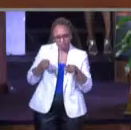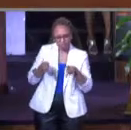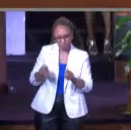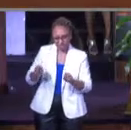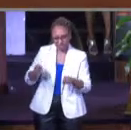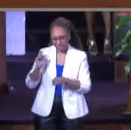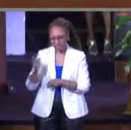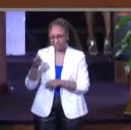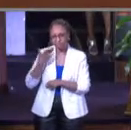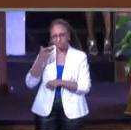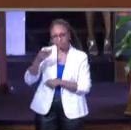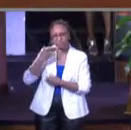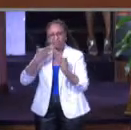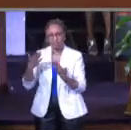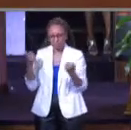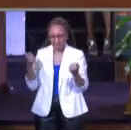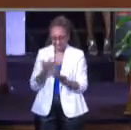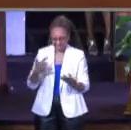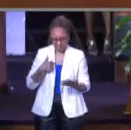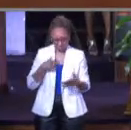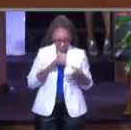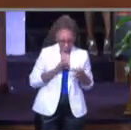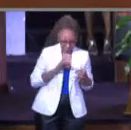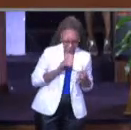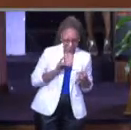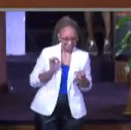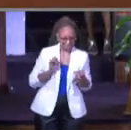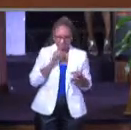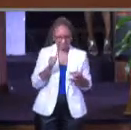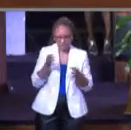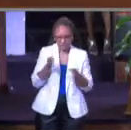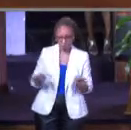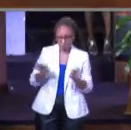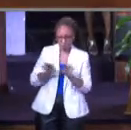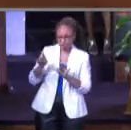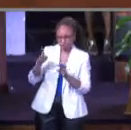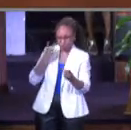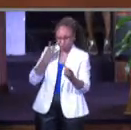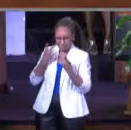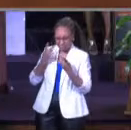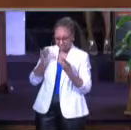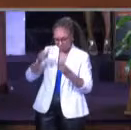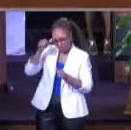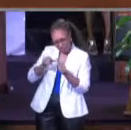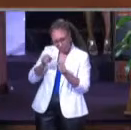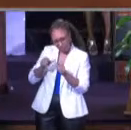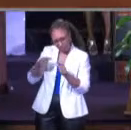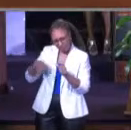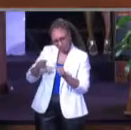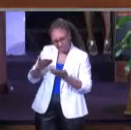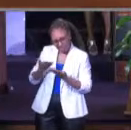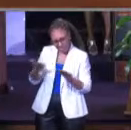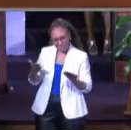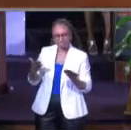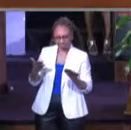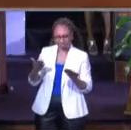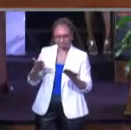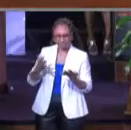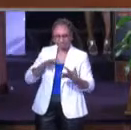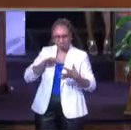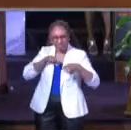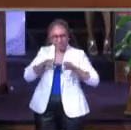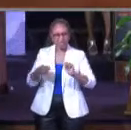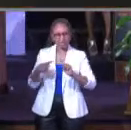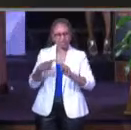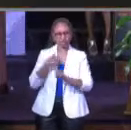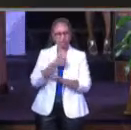for anything that we said, done, or thought that was not worthy in your sight. The very remembrance of these things is grievous unto us,